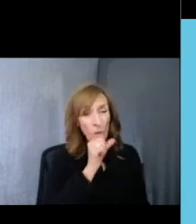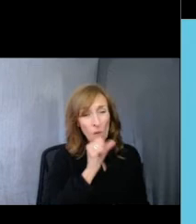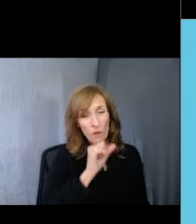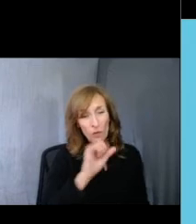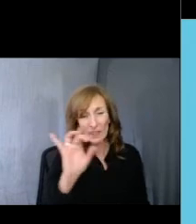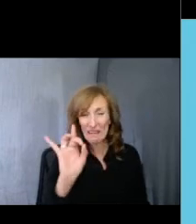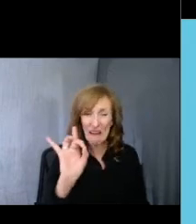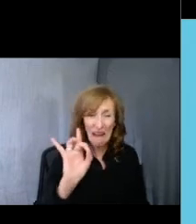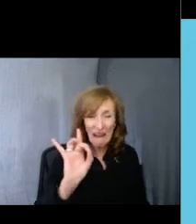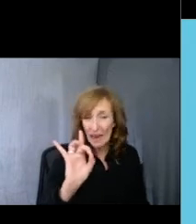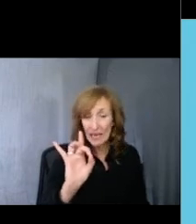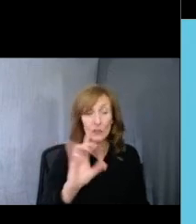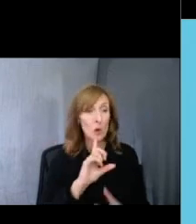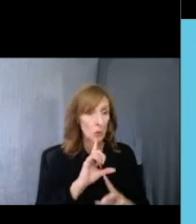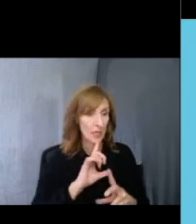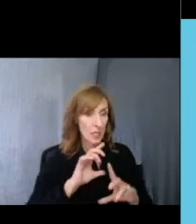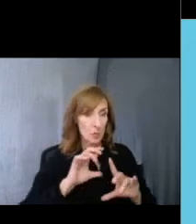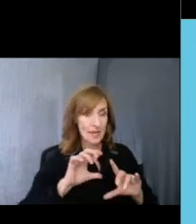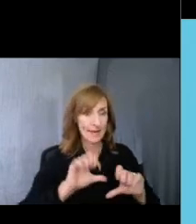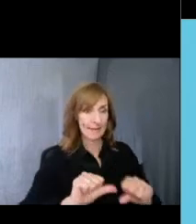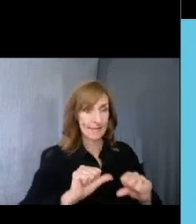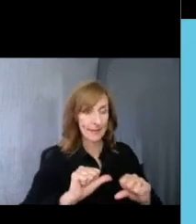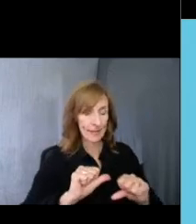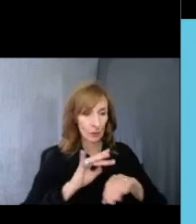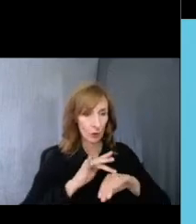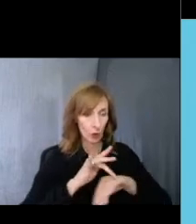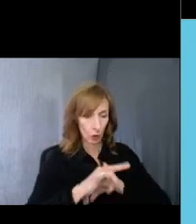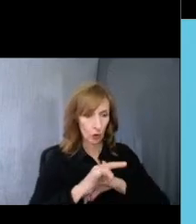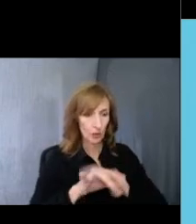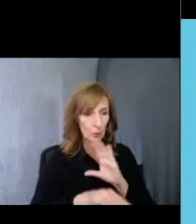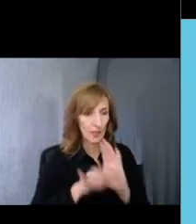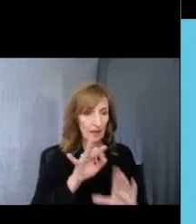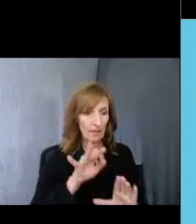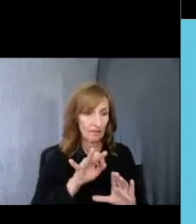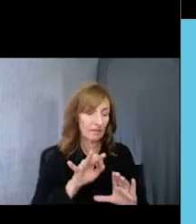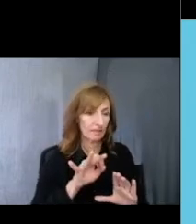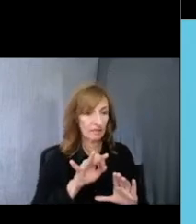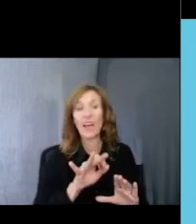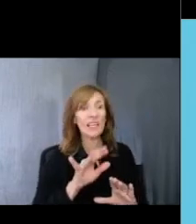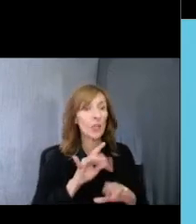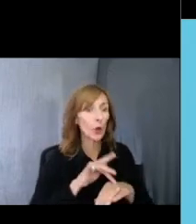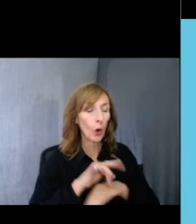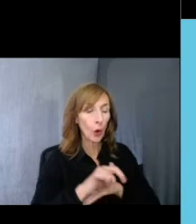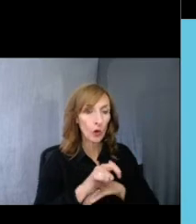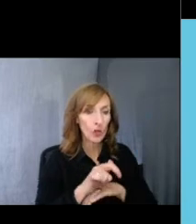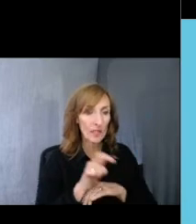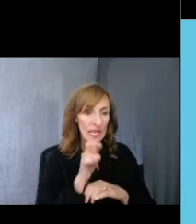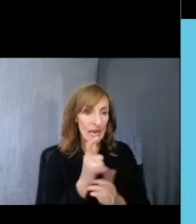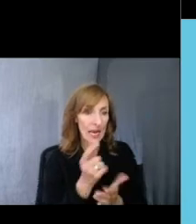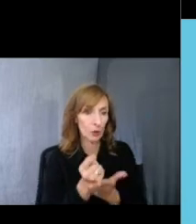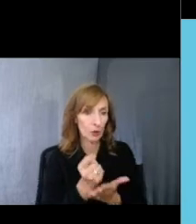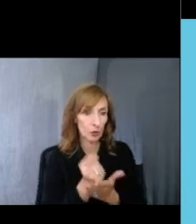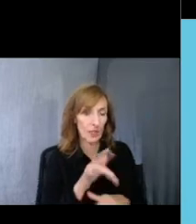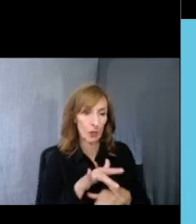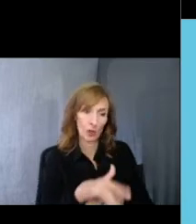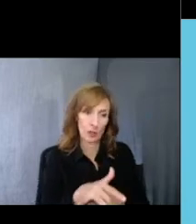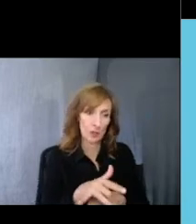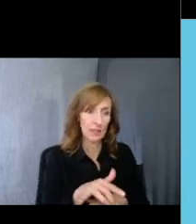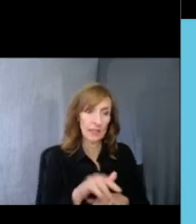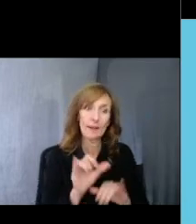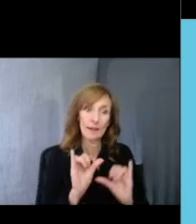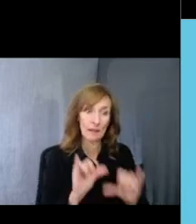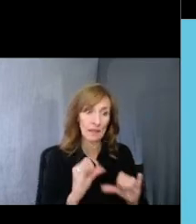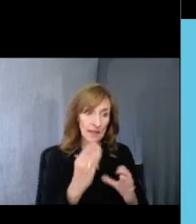we find chronic kidney disease and we're doing a much better job of catching it early, which is always good. Other things we're going to look at